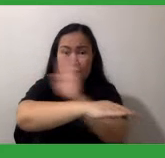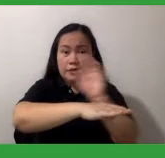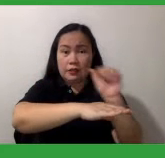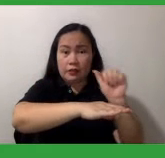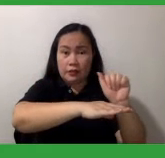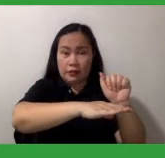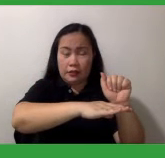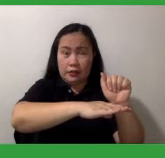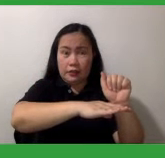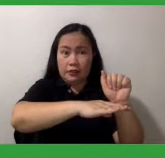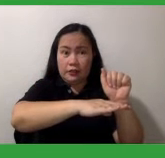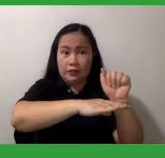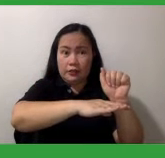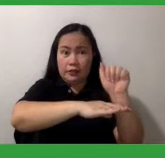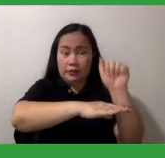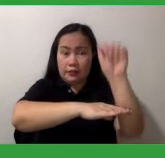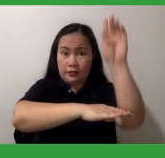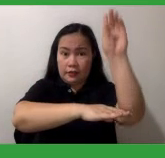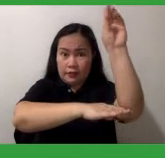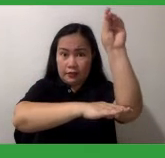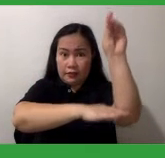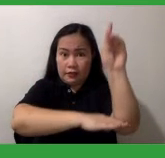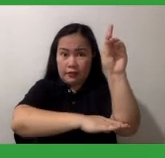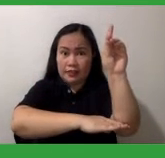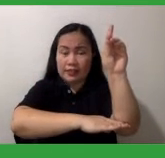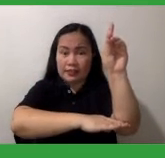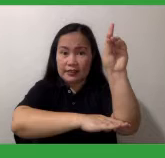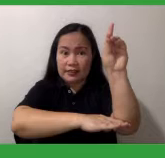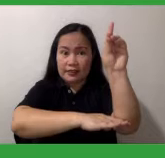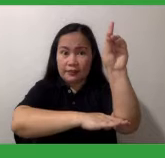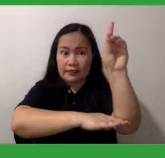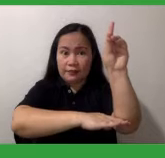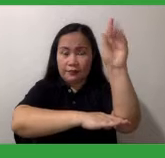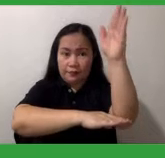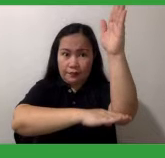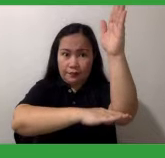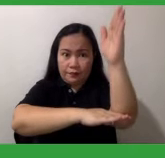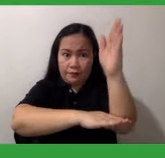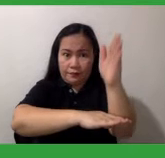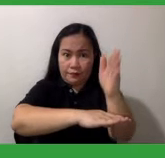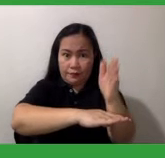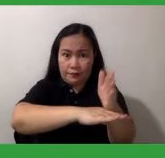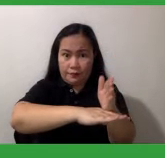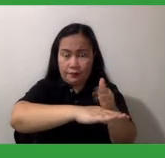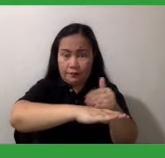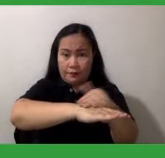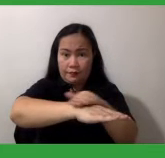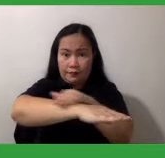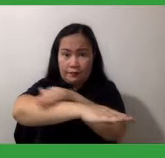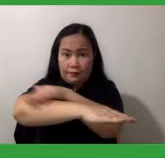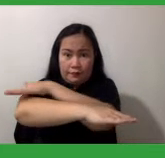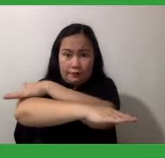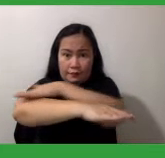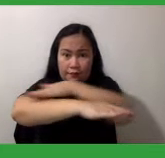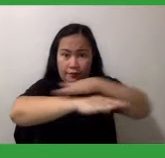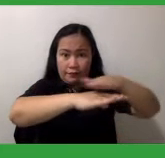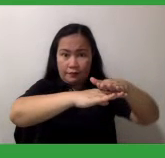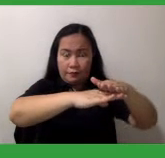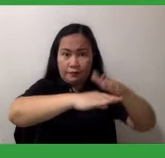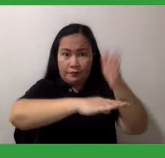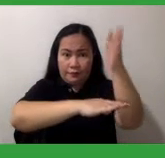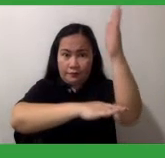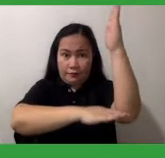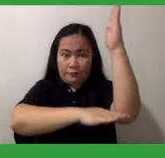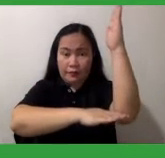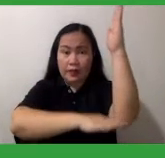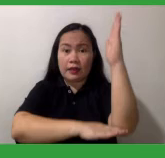sa A or line AD. Next, as you can see, we measured or we draw an